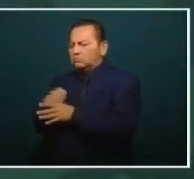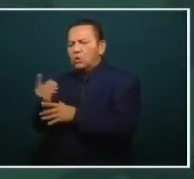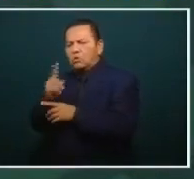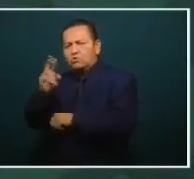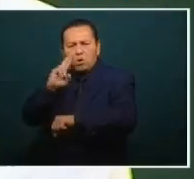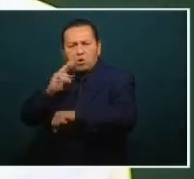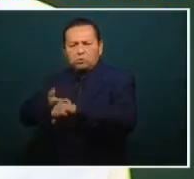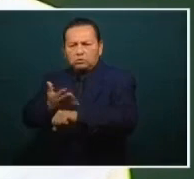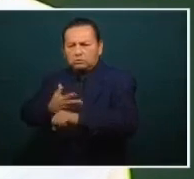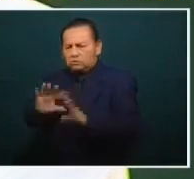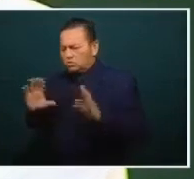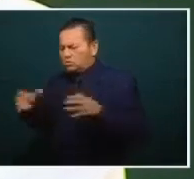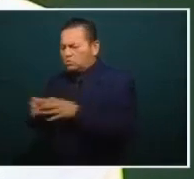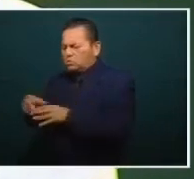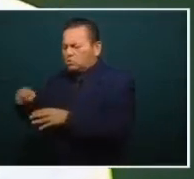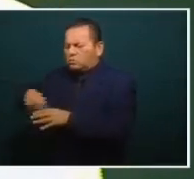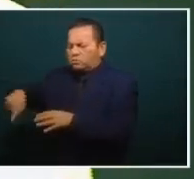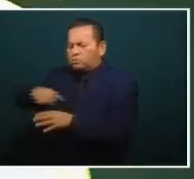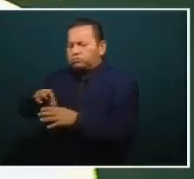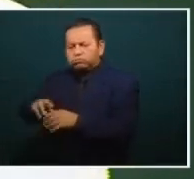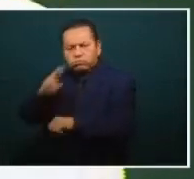Yesterday we sent a committee